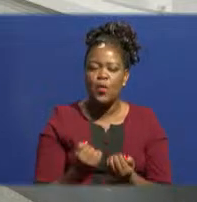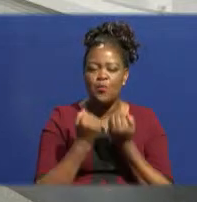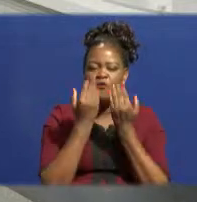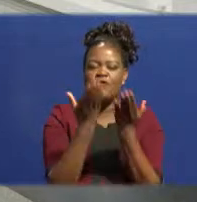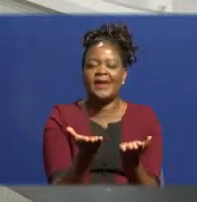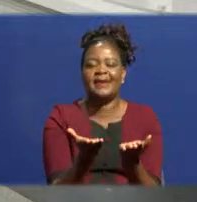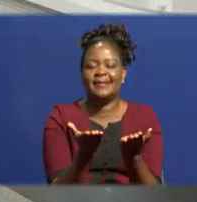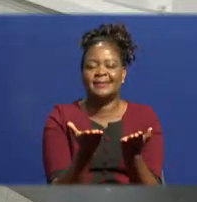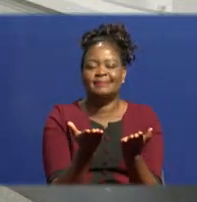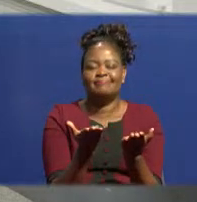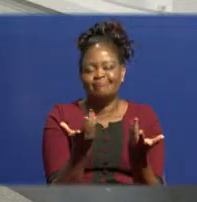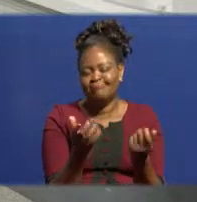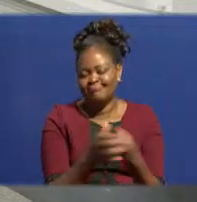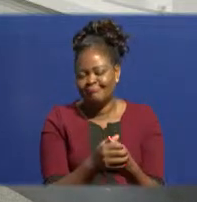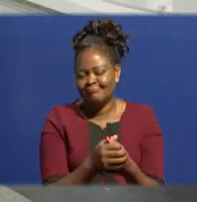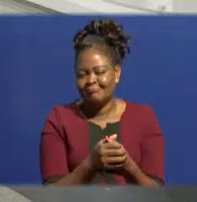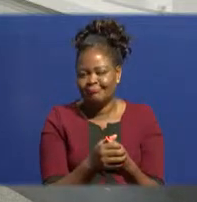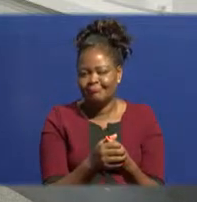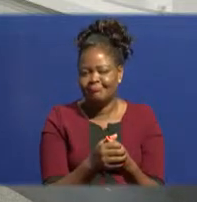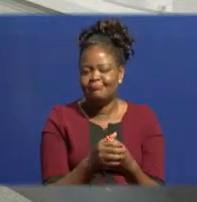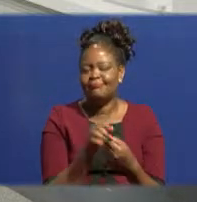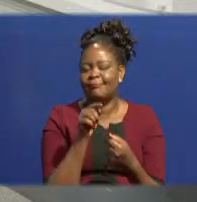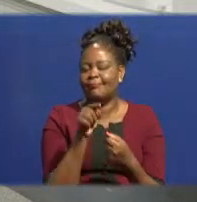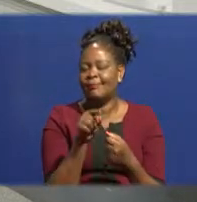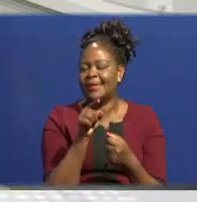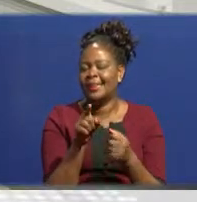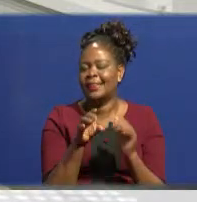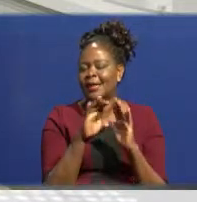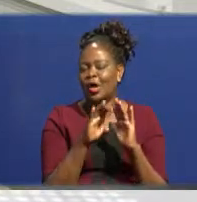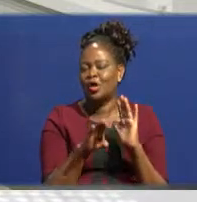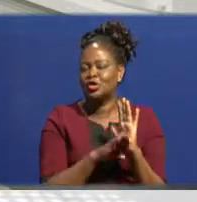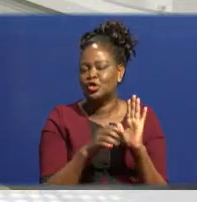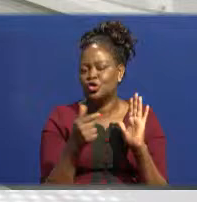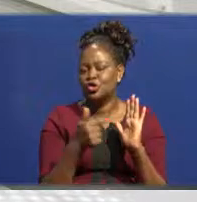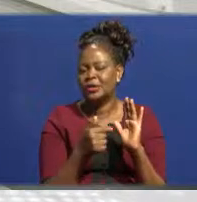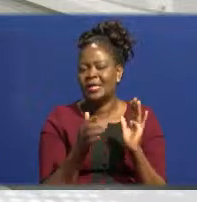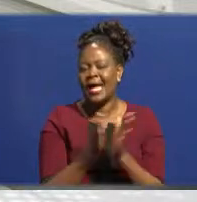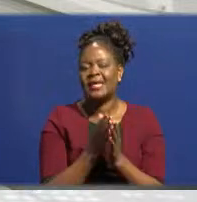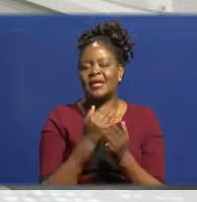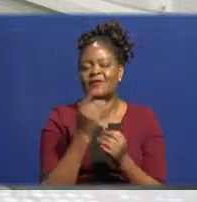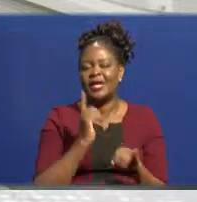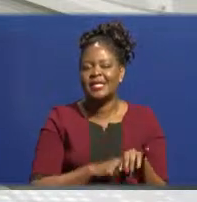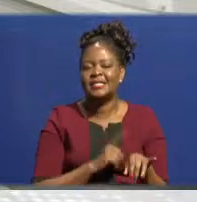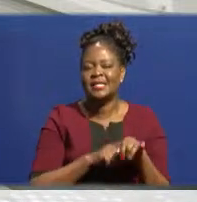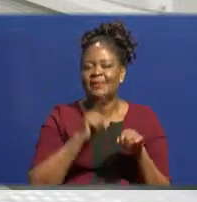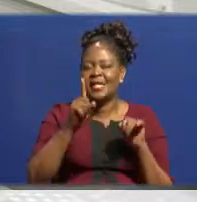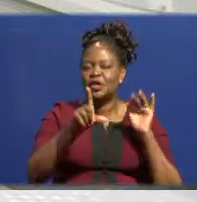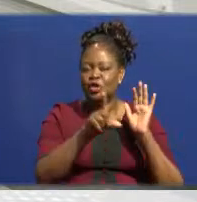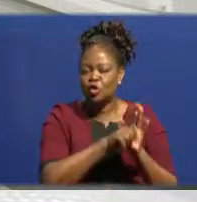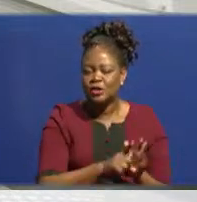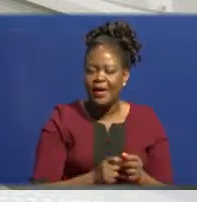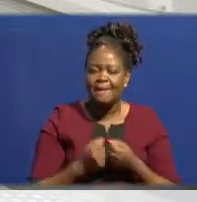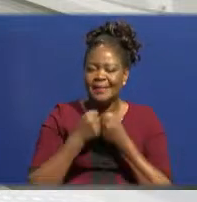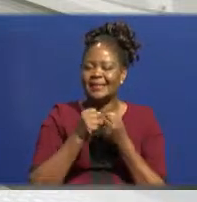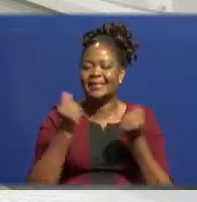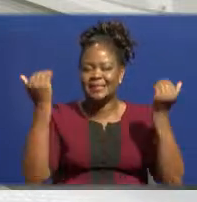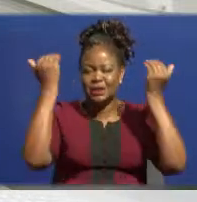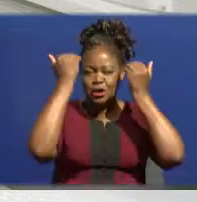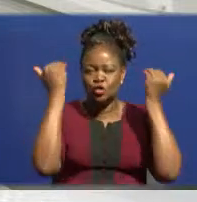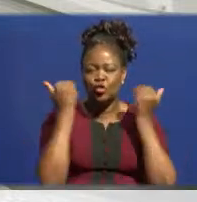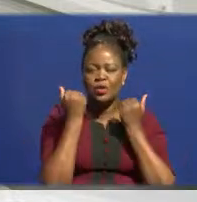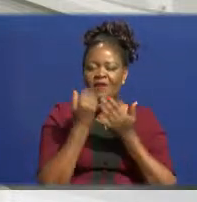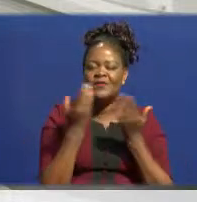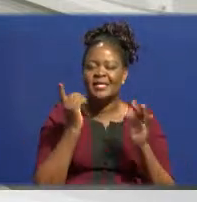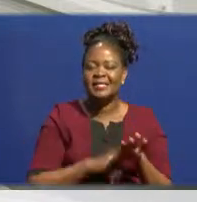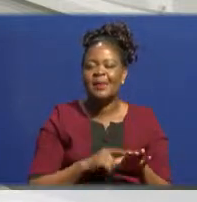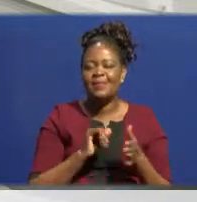not only as a law in itself, it's provided in the just in the Constitution. And that is why every time these laws are being challenged in court, every time